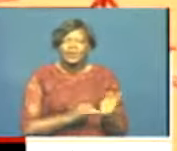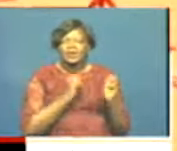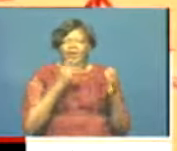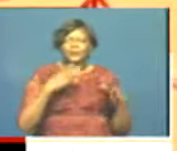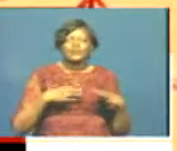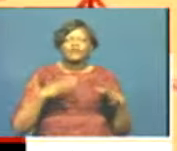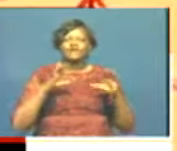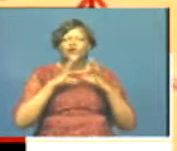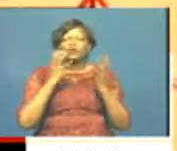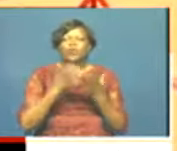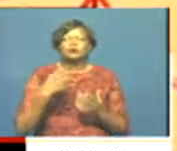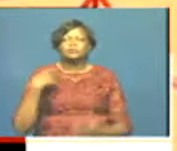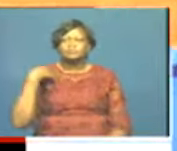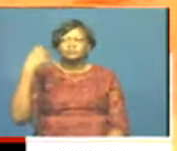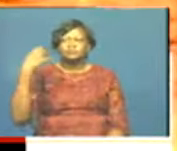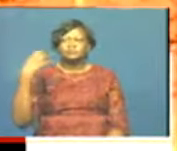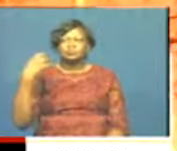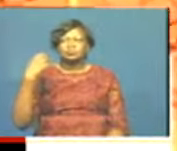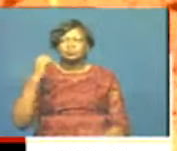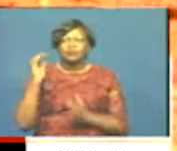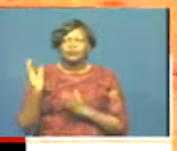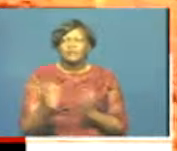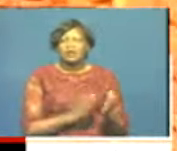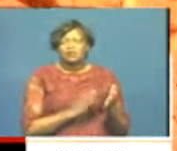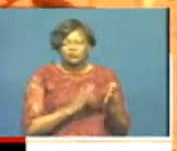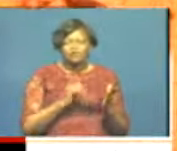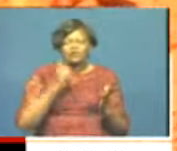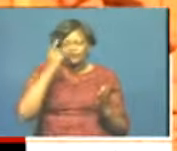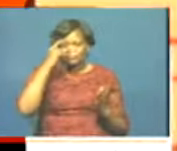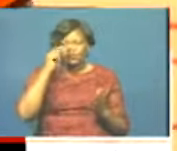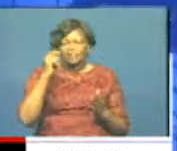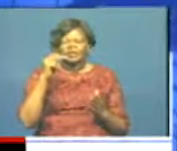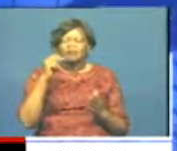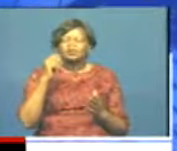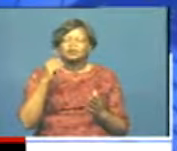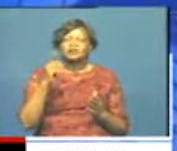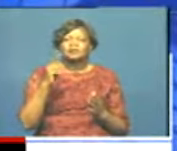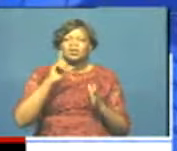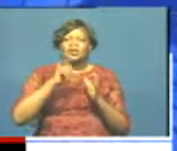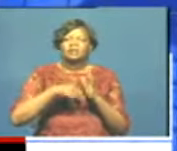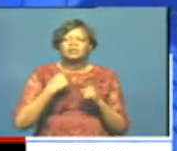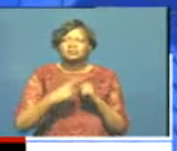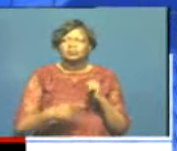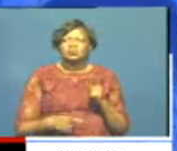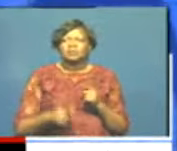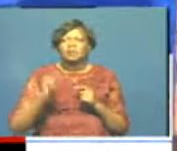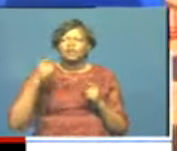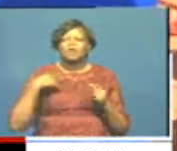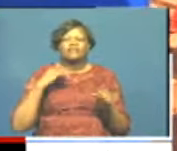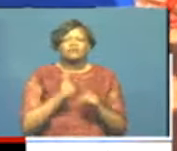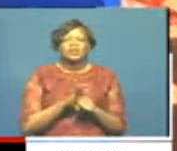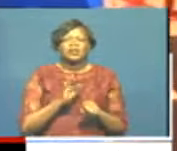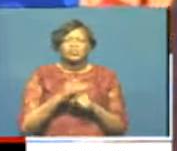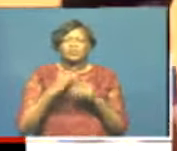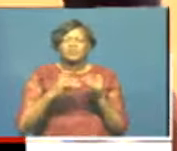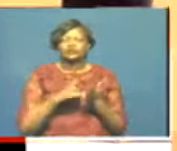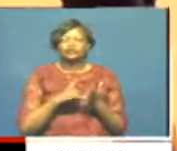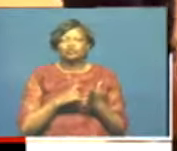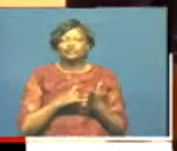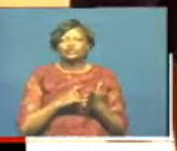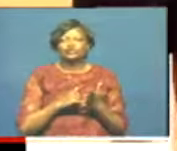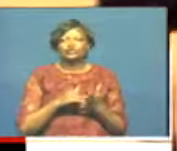World Championships slated for Thailand later on this year. Kenya will field the biggest number of players, including Ibrahim